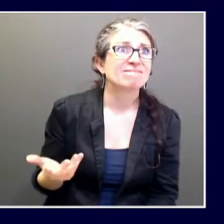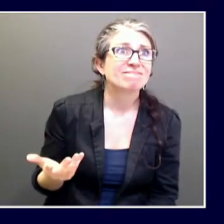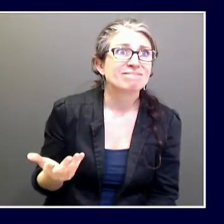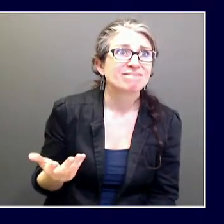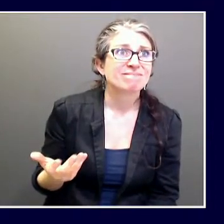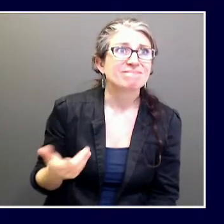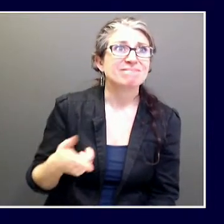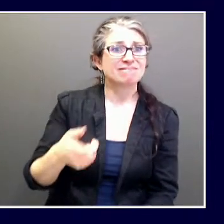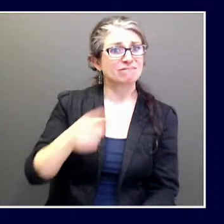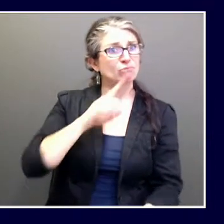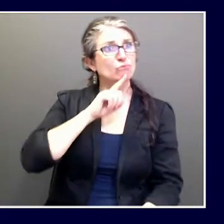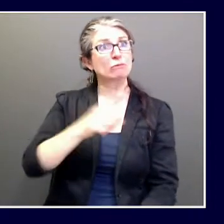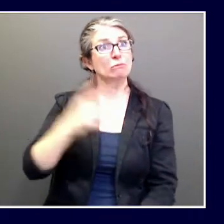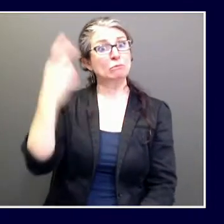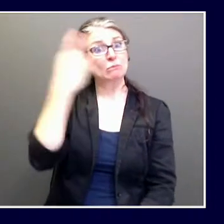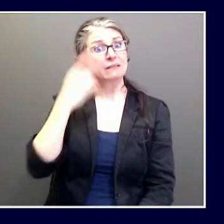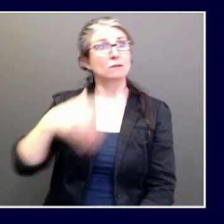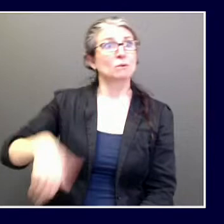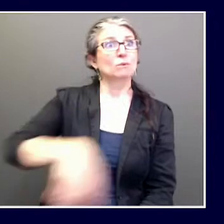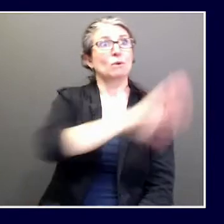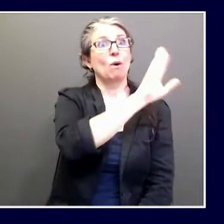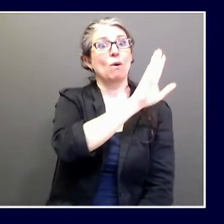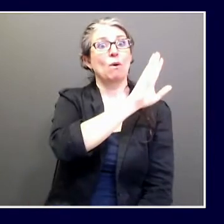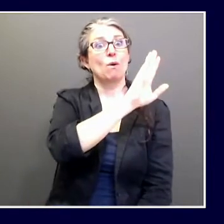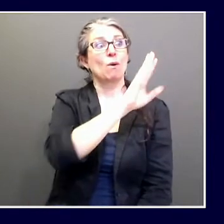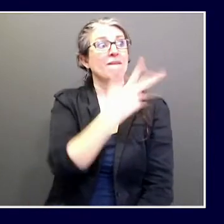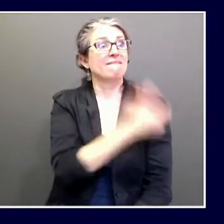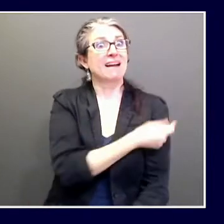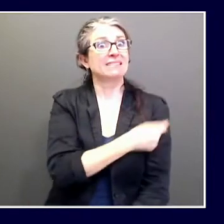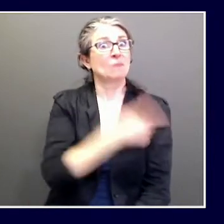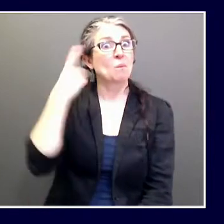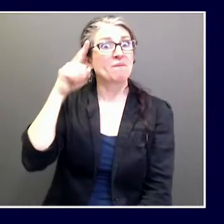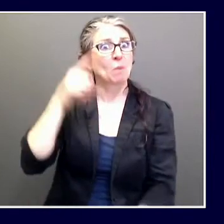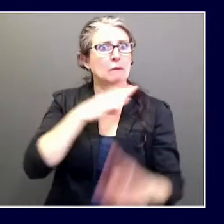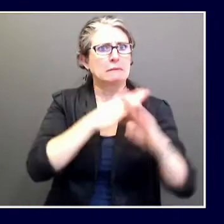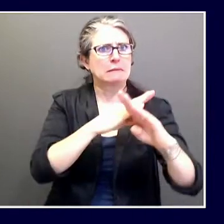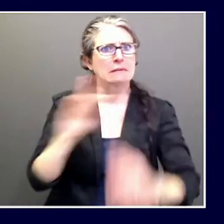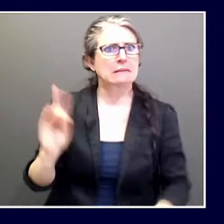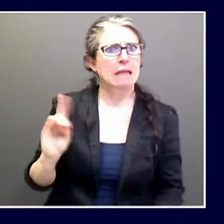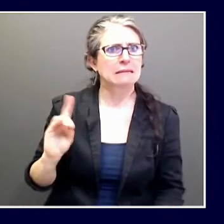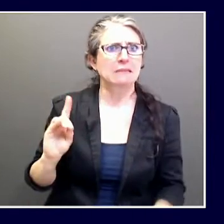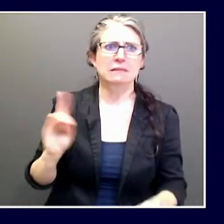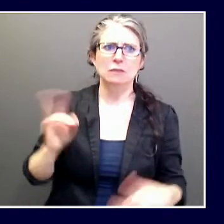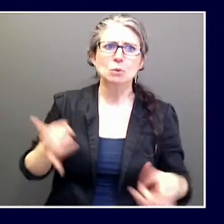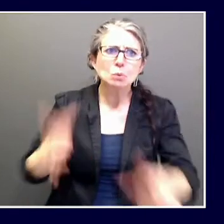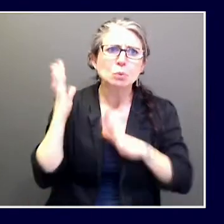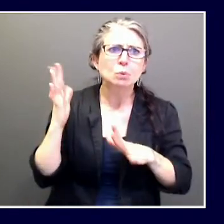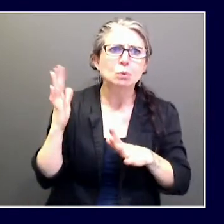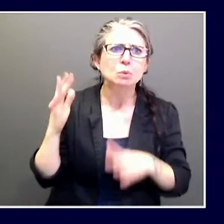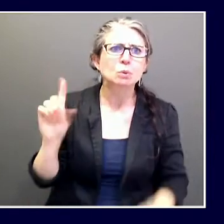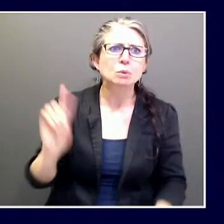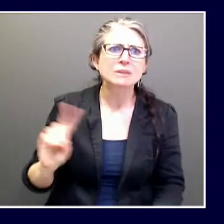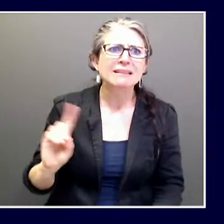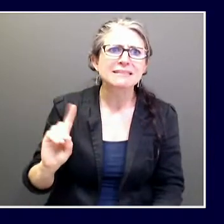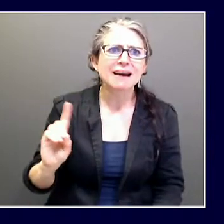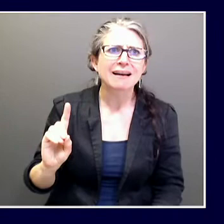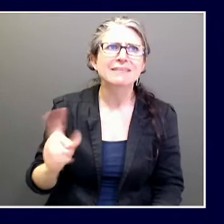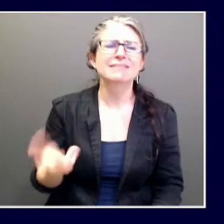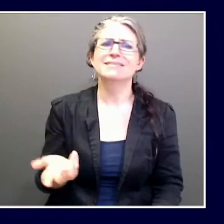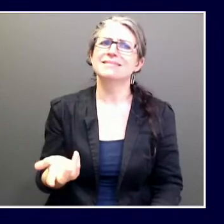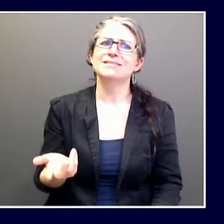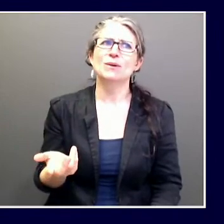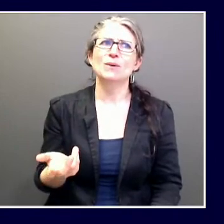from Delta that we're facing today. Omicron may be a bootstrap on top of that. As we know more, I might turn up the dial on that even